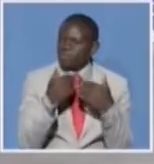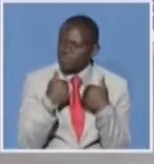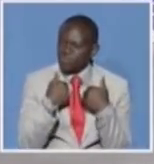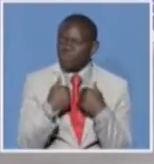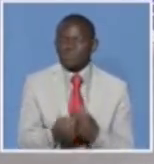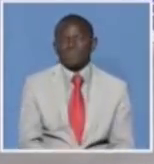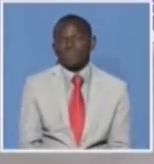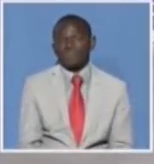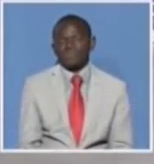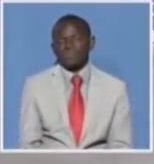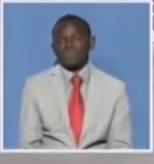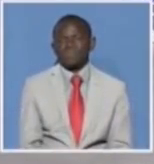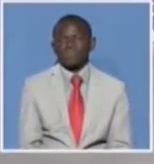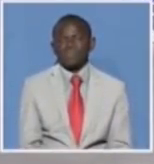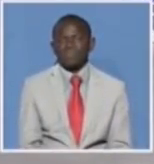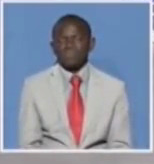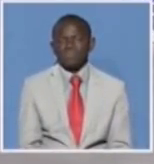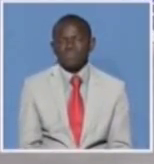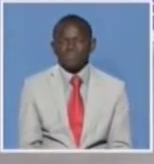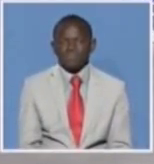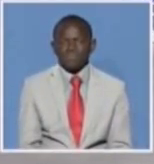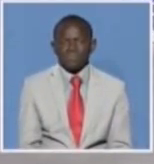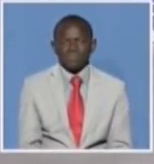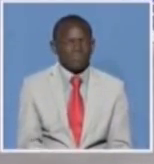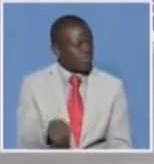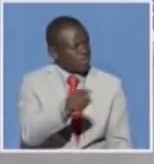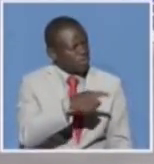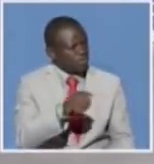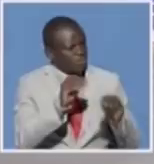a people and as citizens. Where is the incentive for the teacher